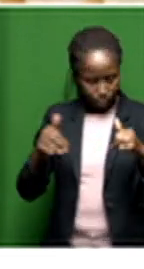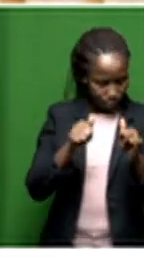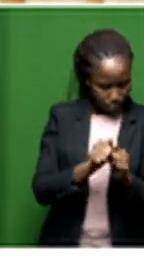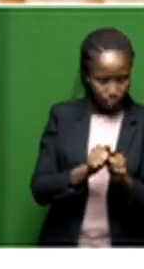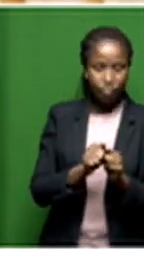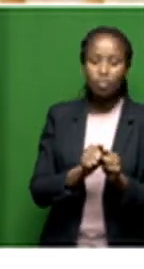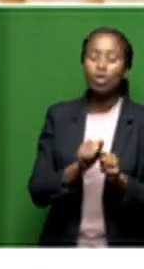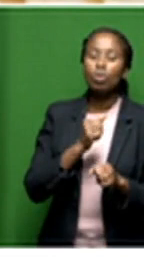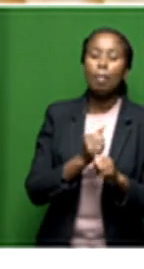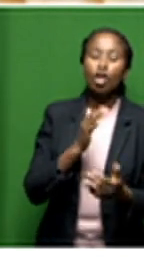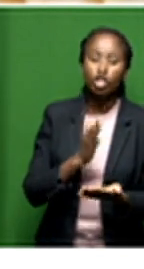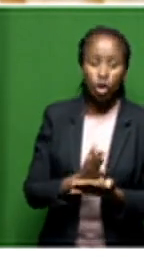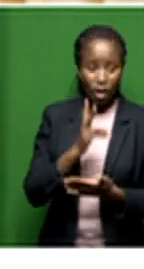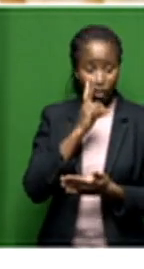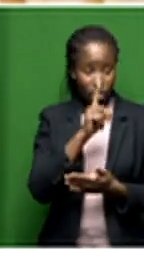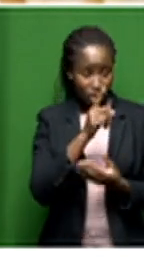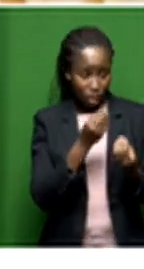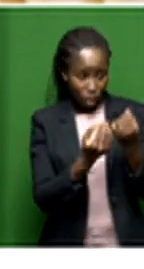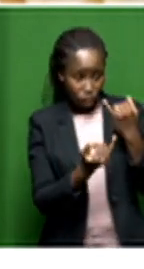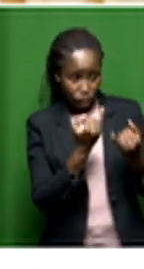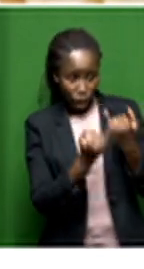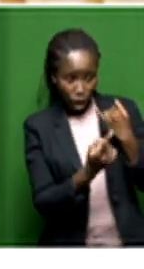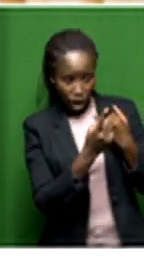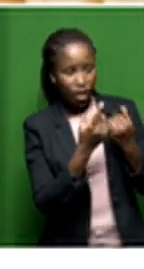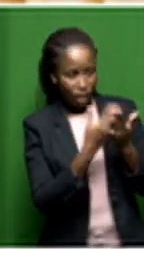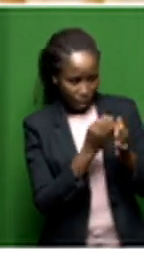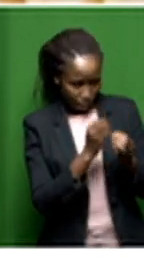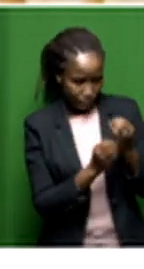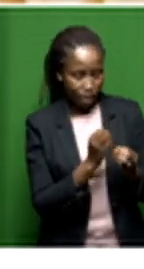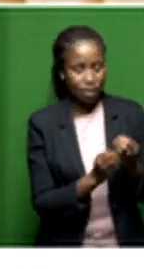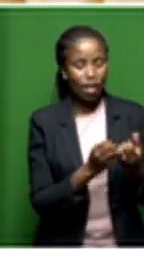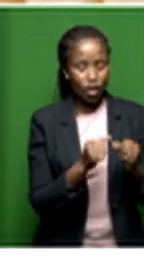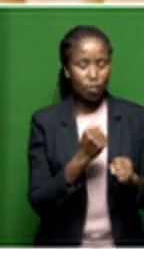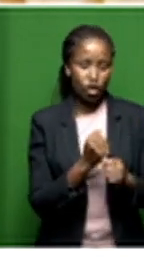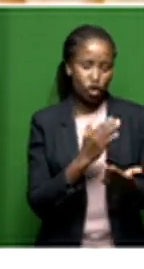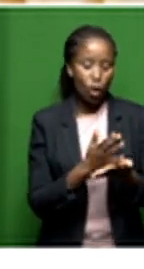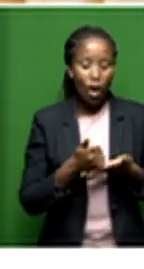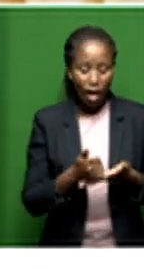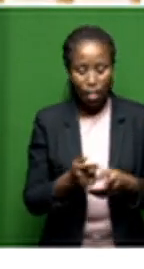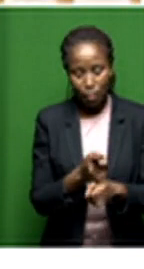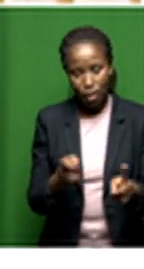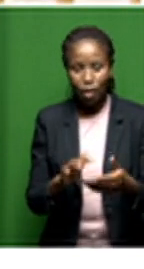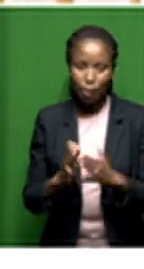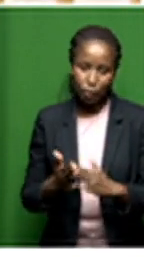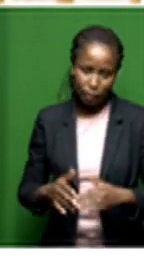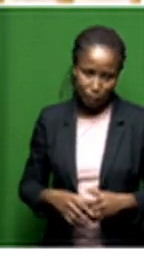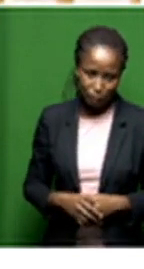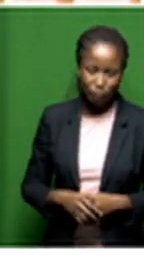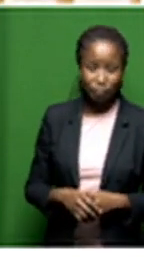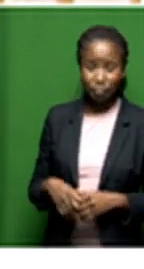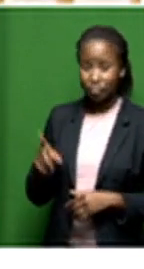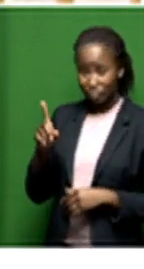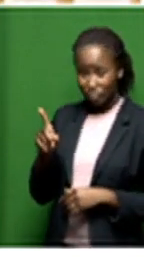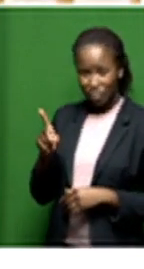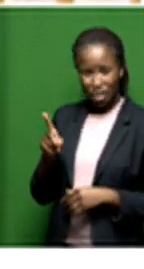ensure that, correct what's not working, to ensure service delivery to the communities. How easy or how